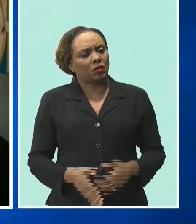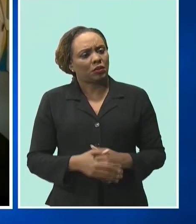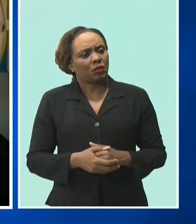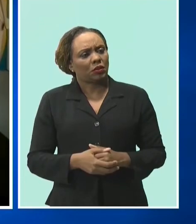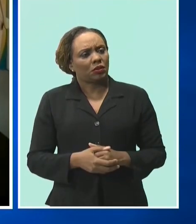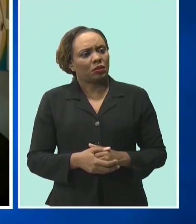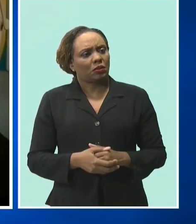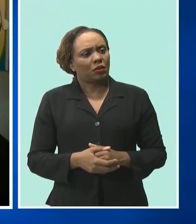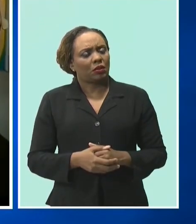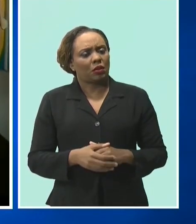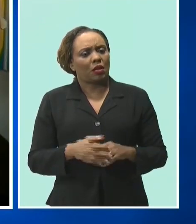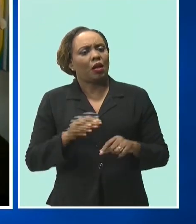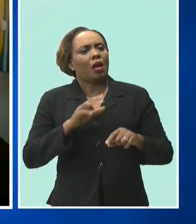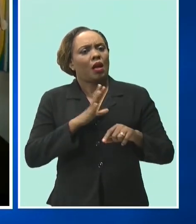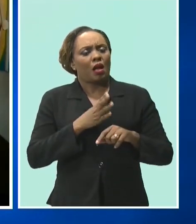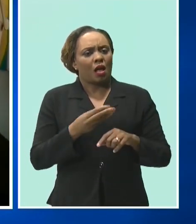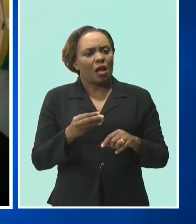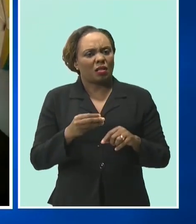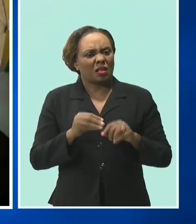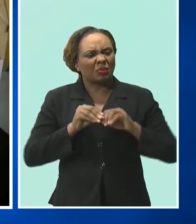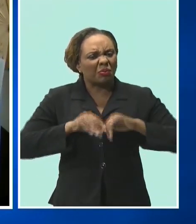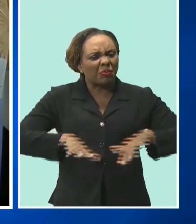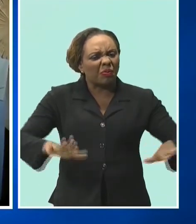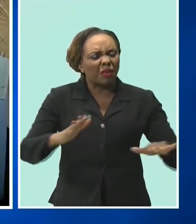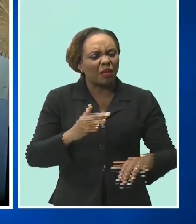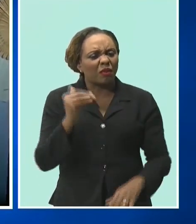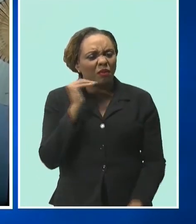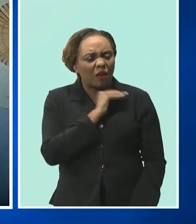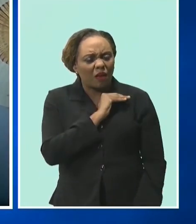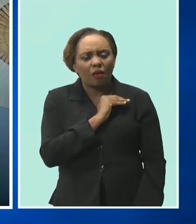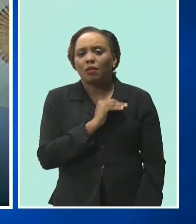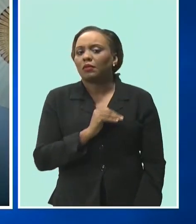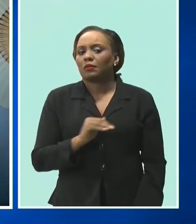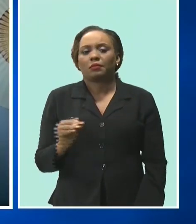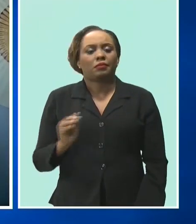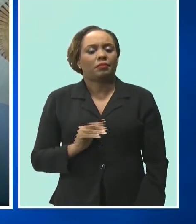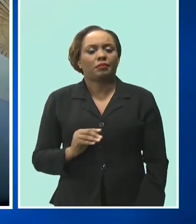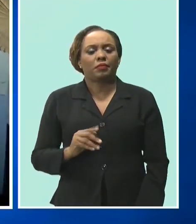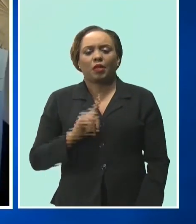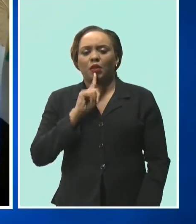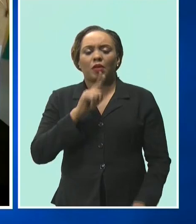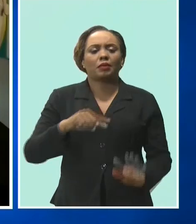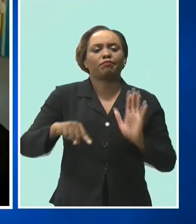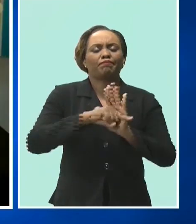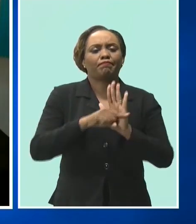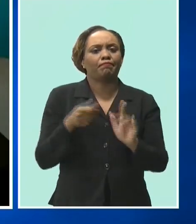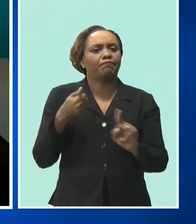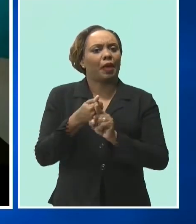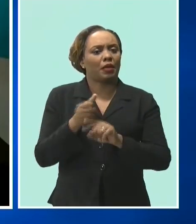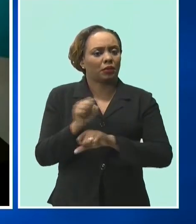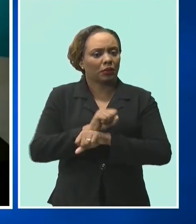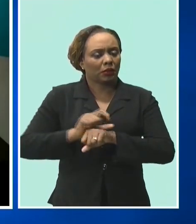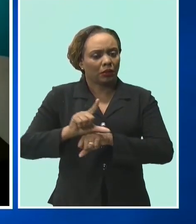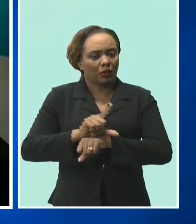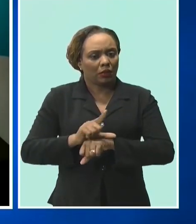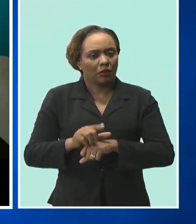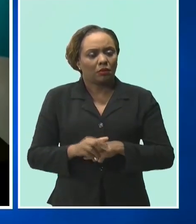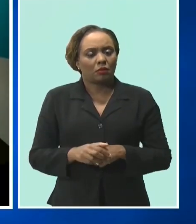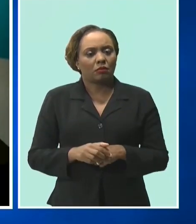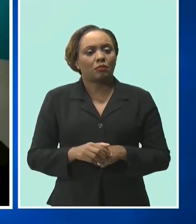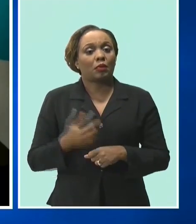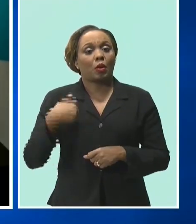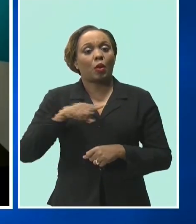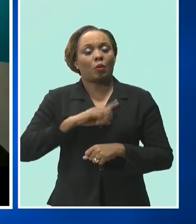they're affecting is the reputation of our country. And this is why a 24-hour line has been established,